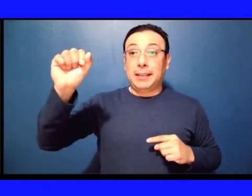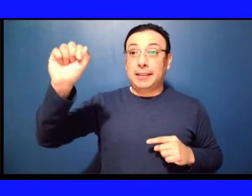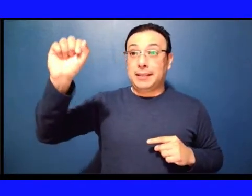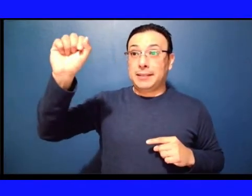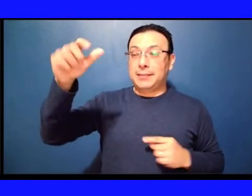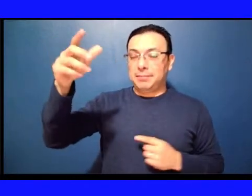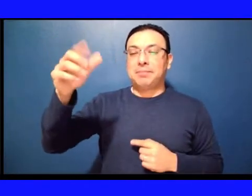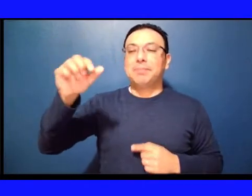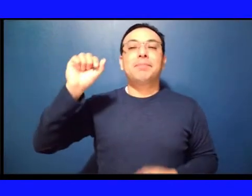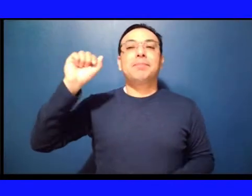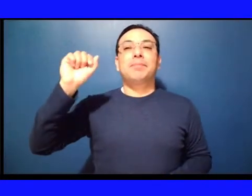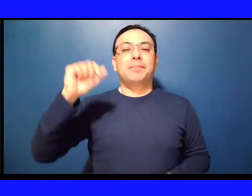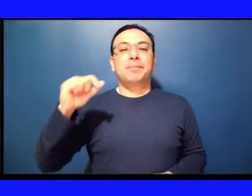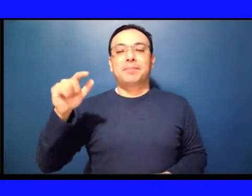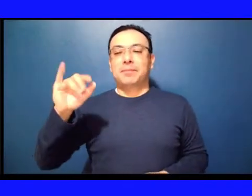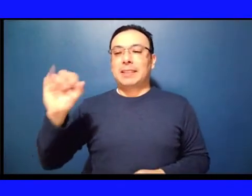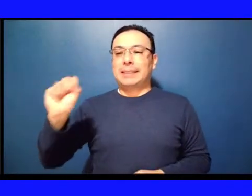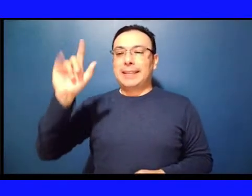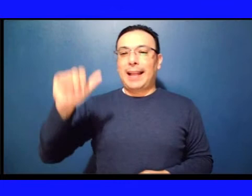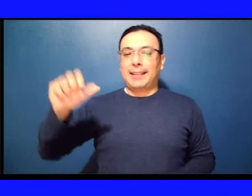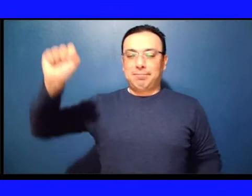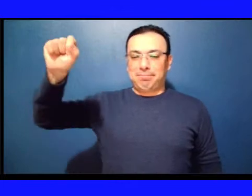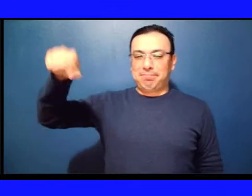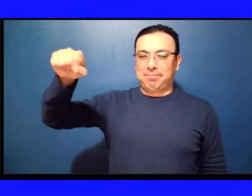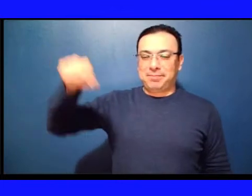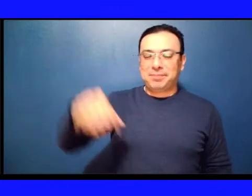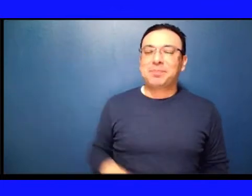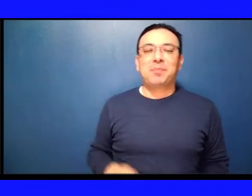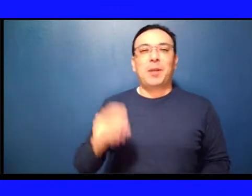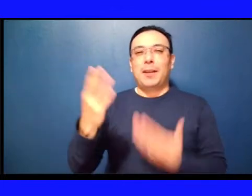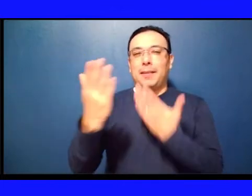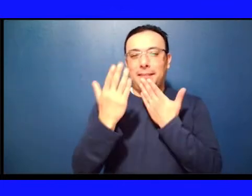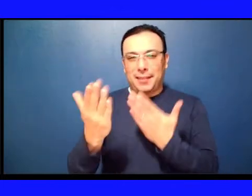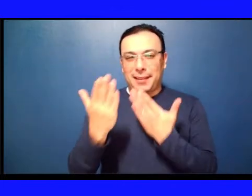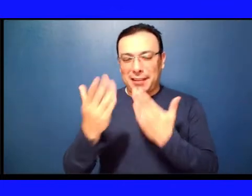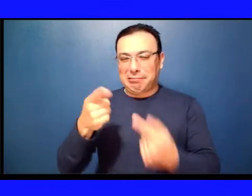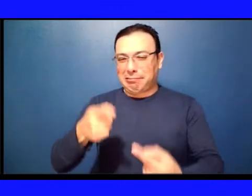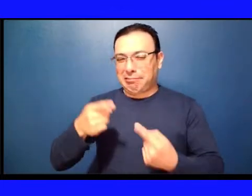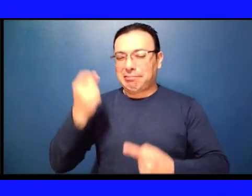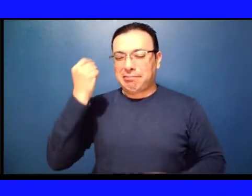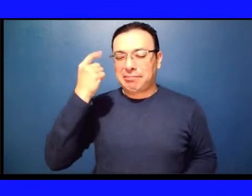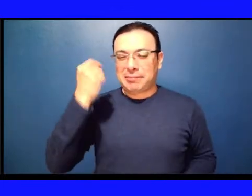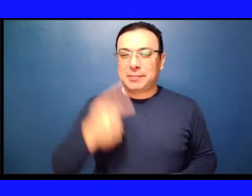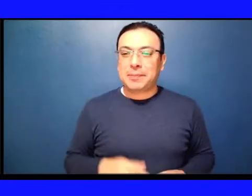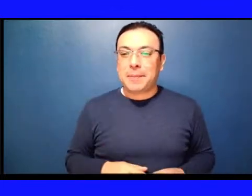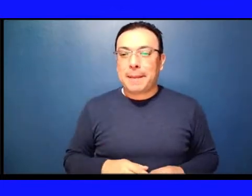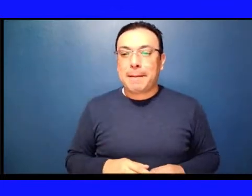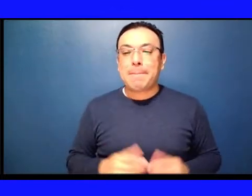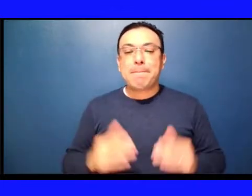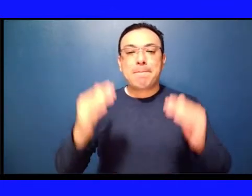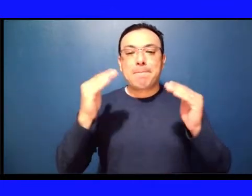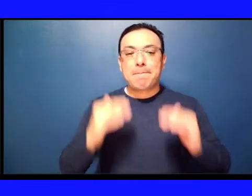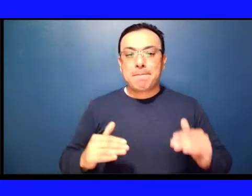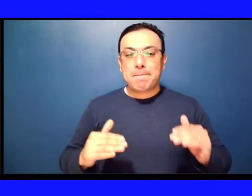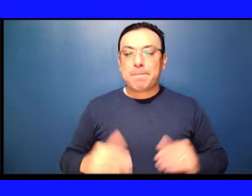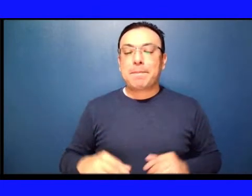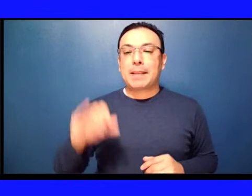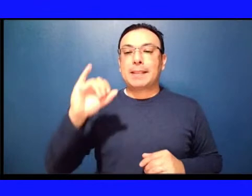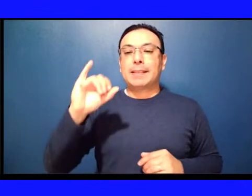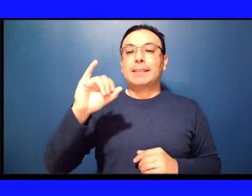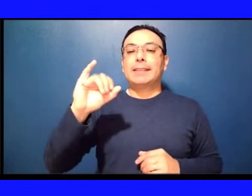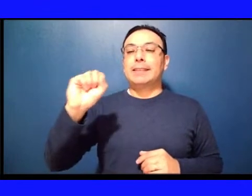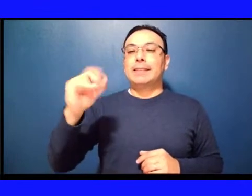Good morning. Thanks for having us today. Excited to be with you to go through our strategic dashboard and some system